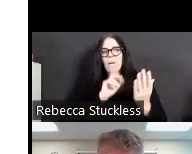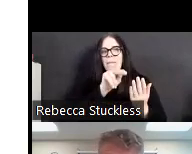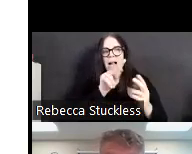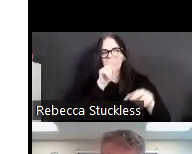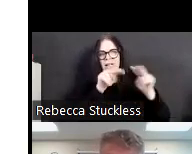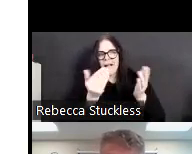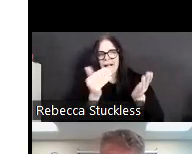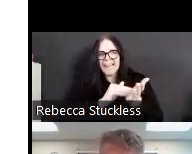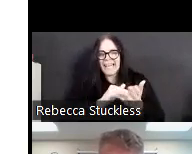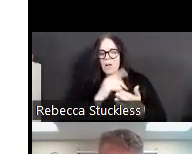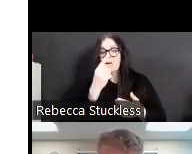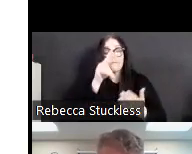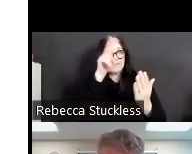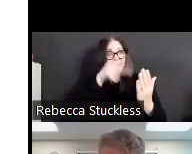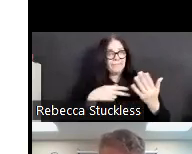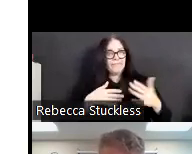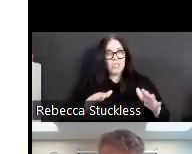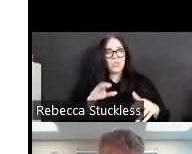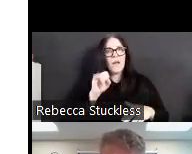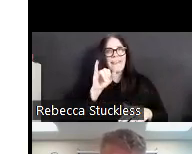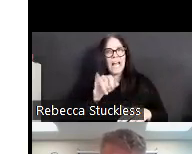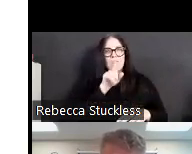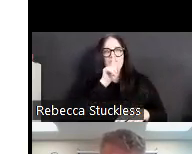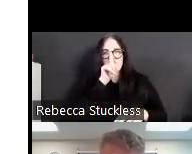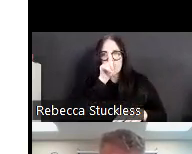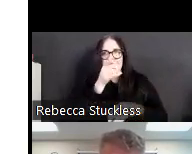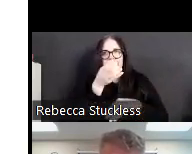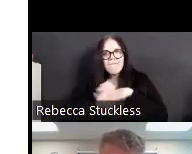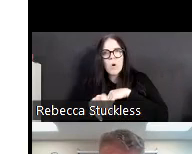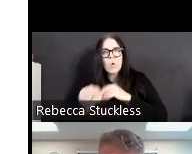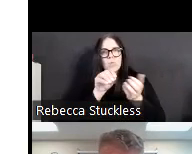it's a real kind of marker of